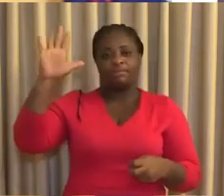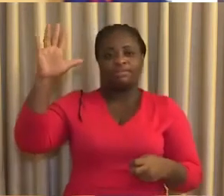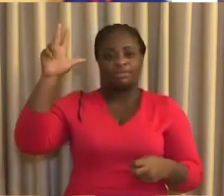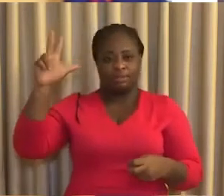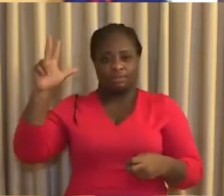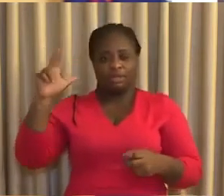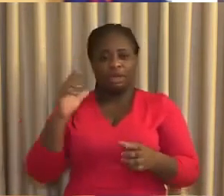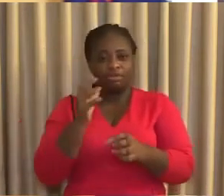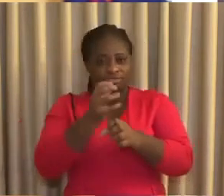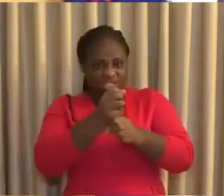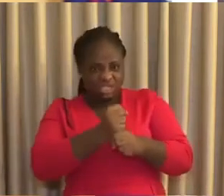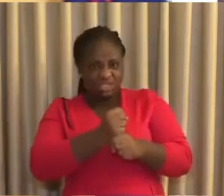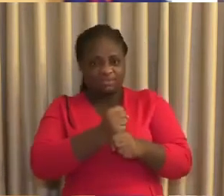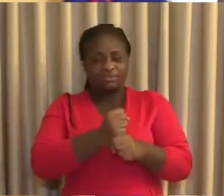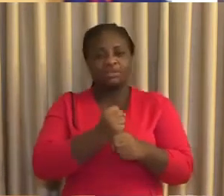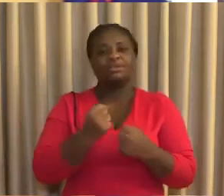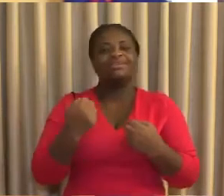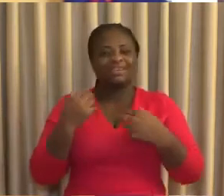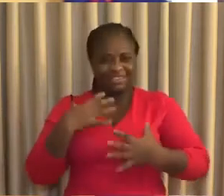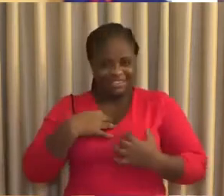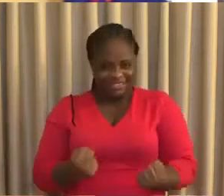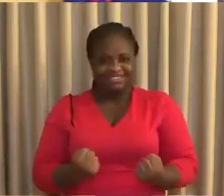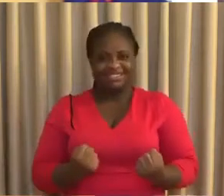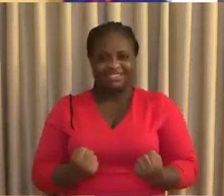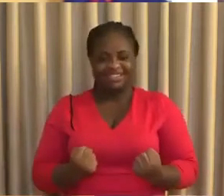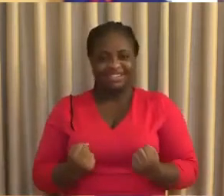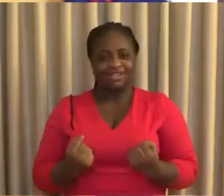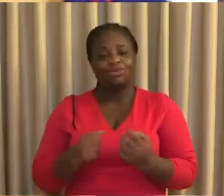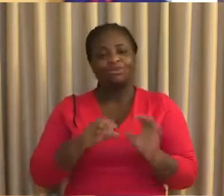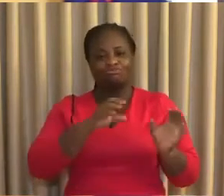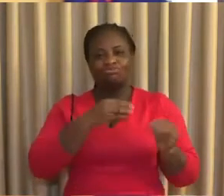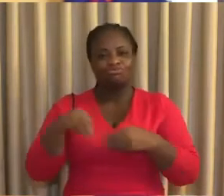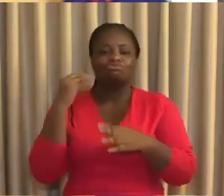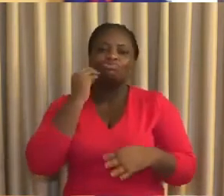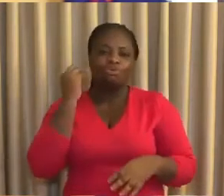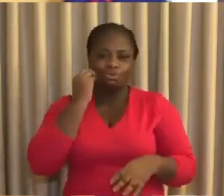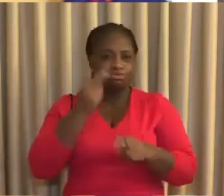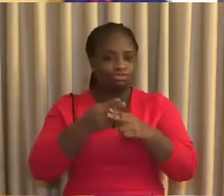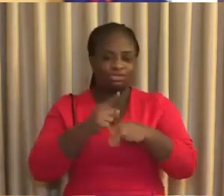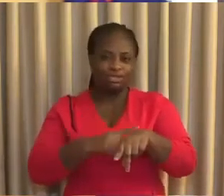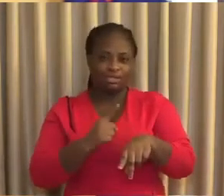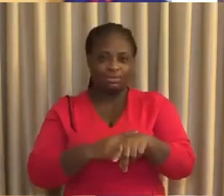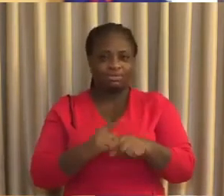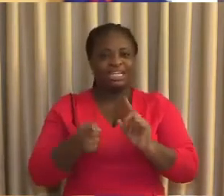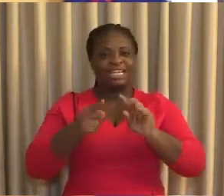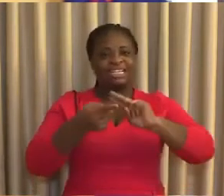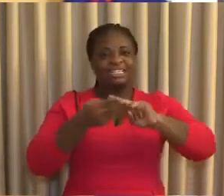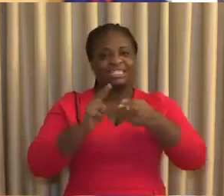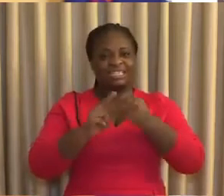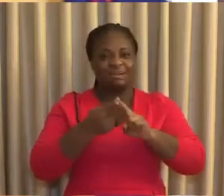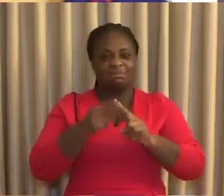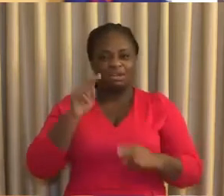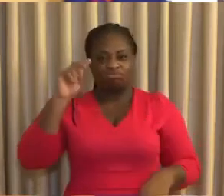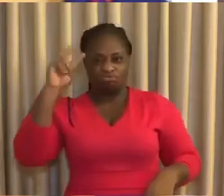53 are receiving treatment and are doing well, and they will be discharged should their second test results prove